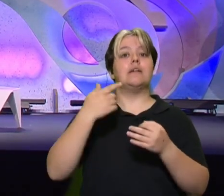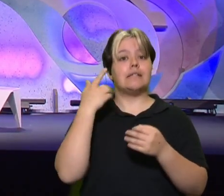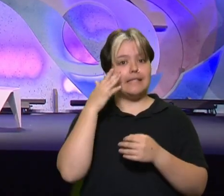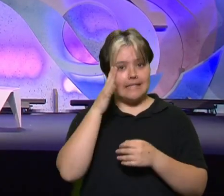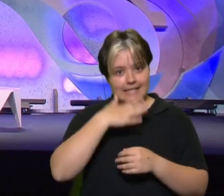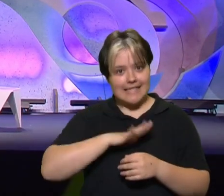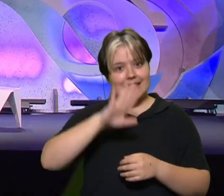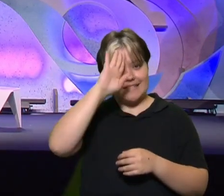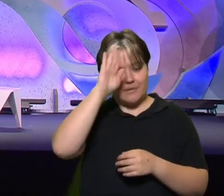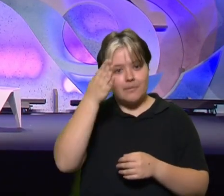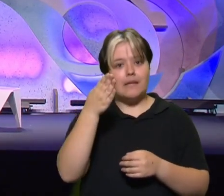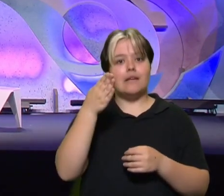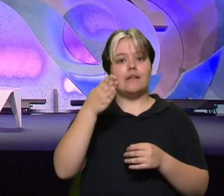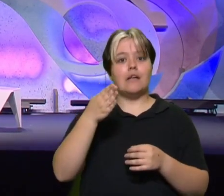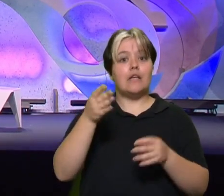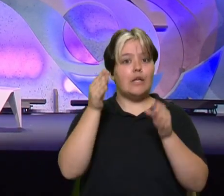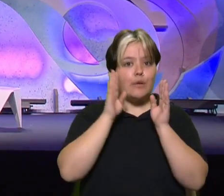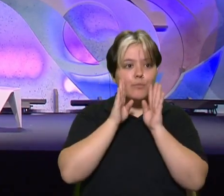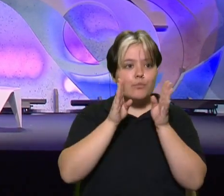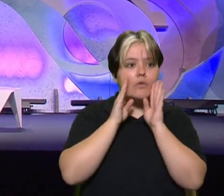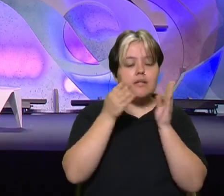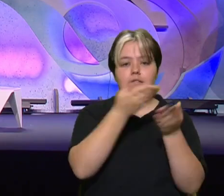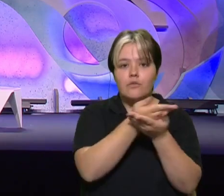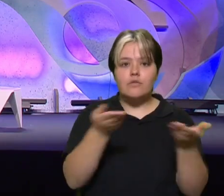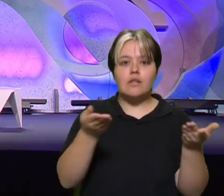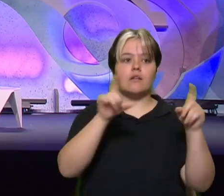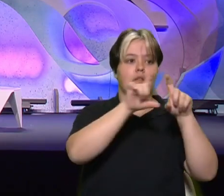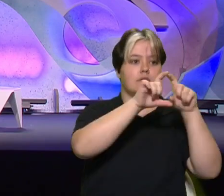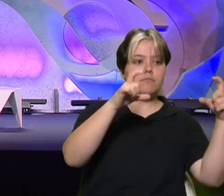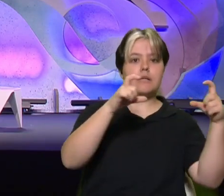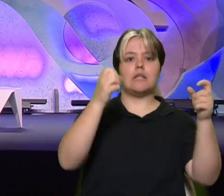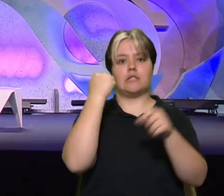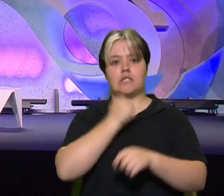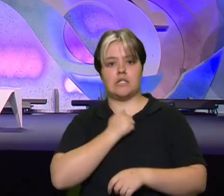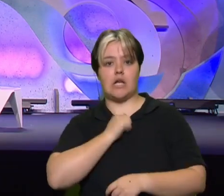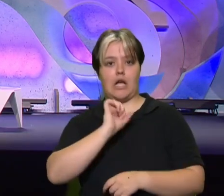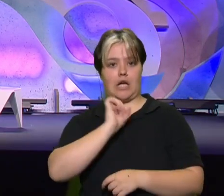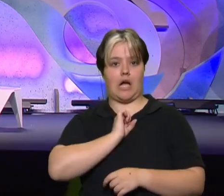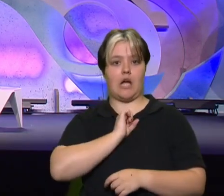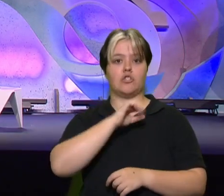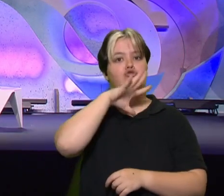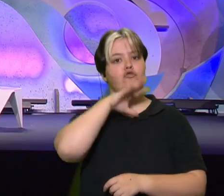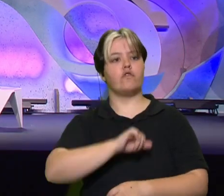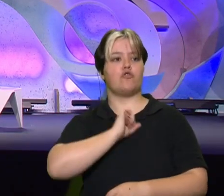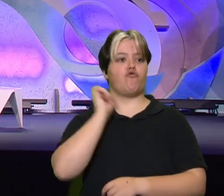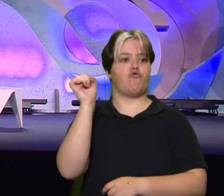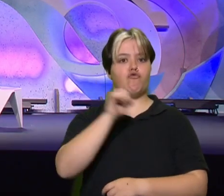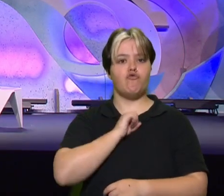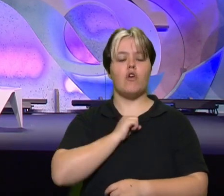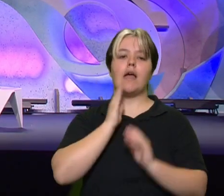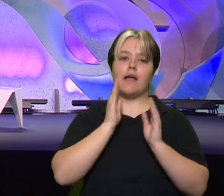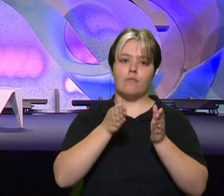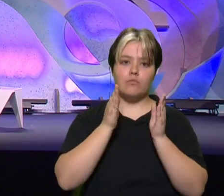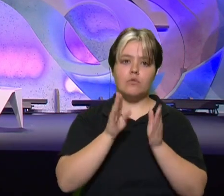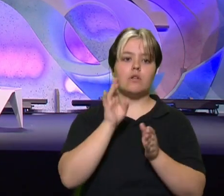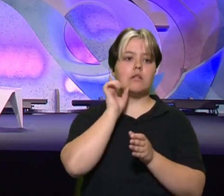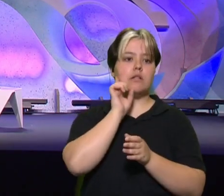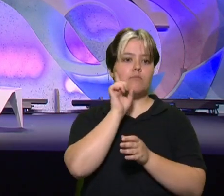in our company, and we have to know in our homes, and we have to know how to educate our children, and we have to really